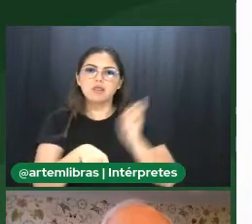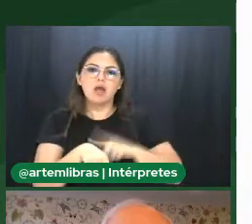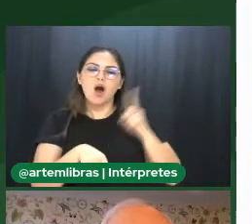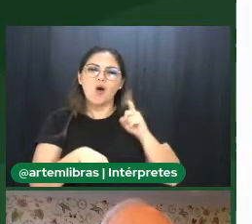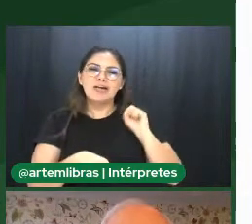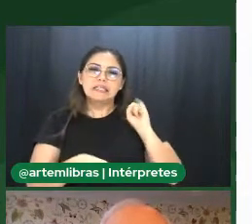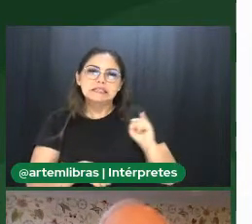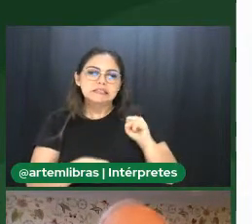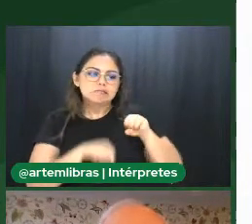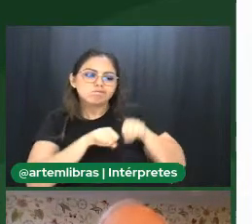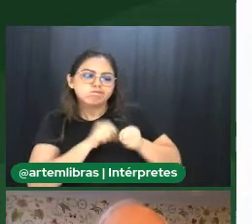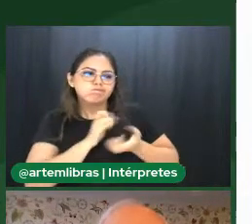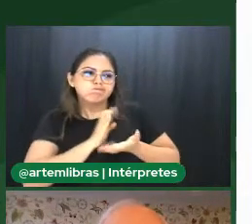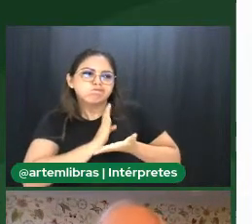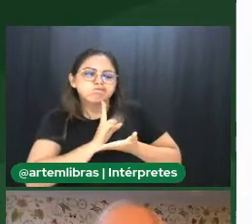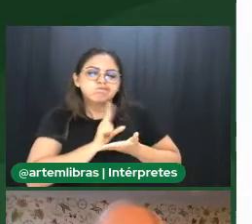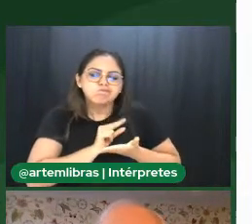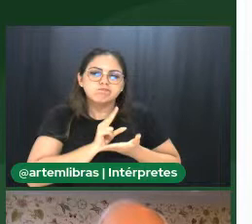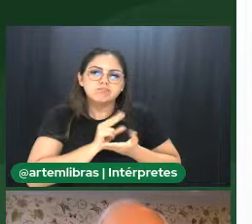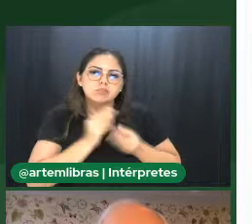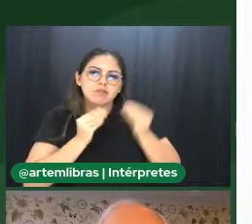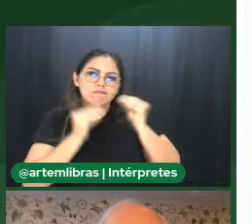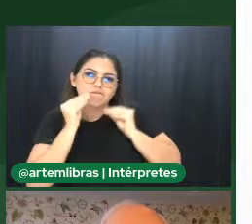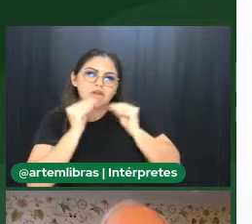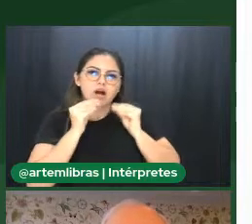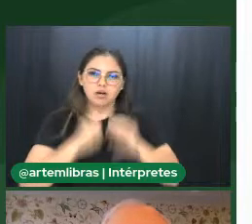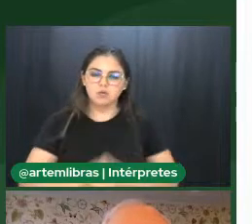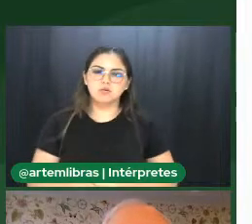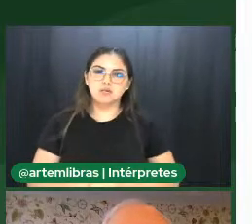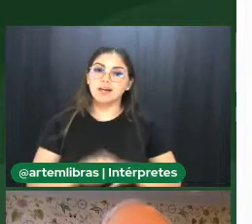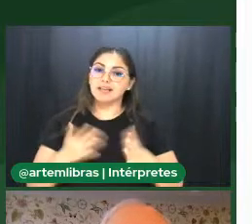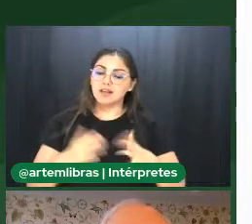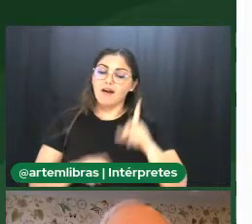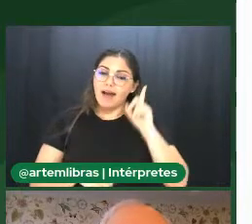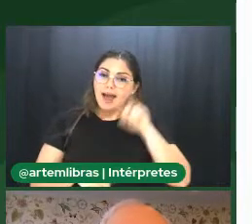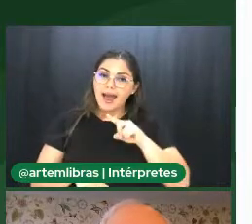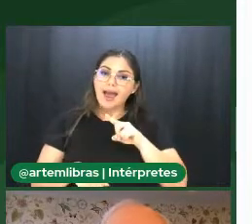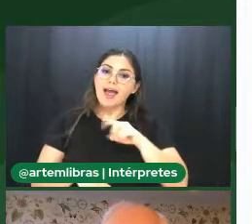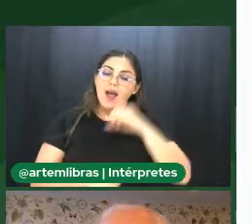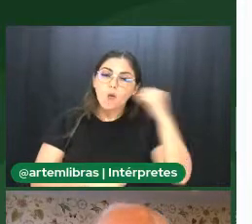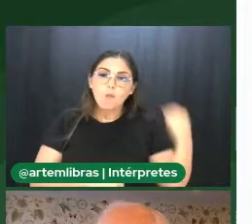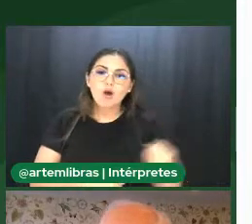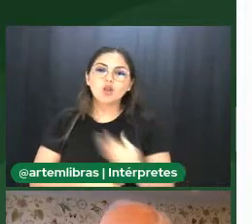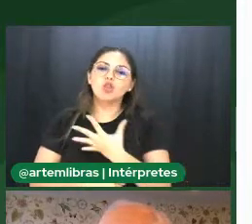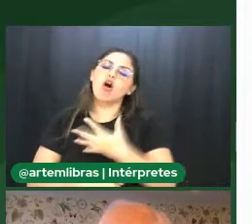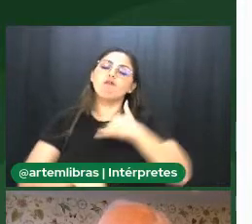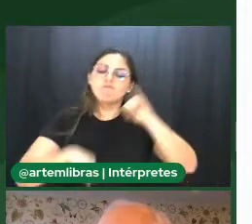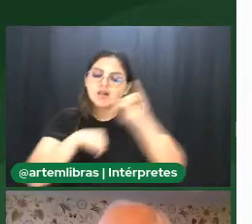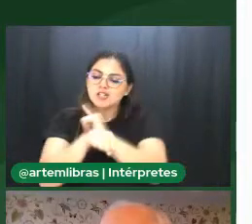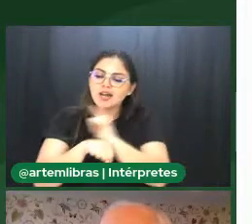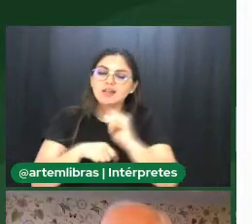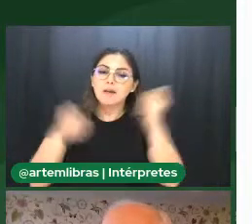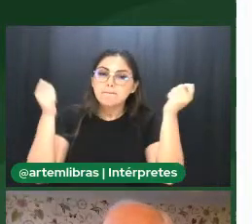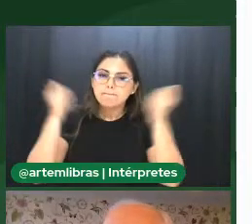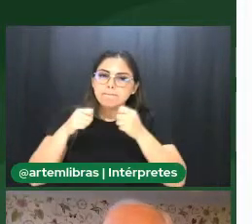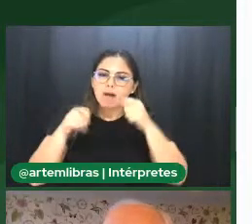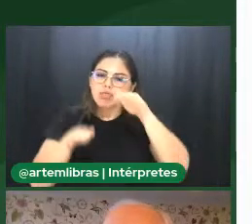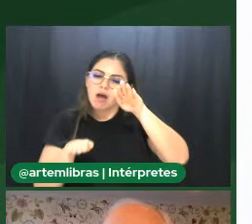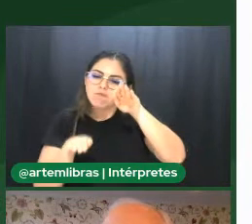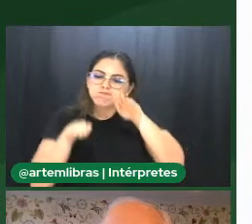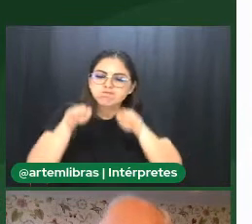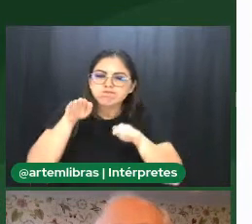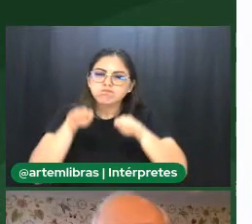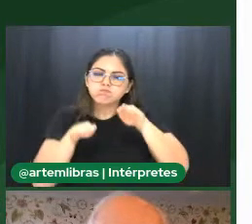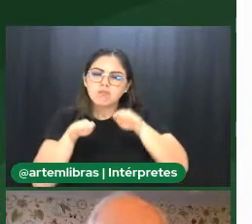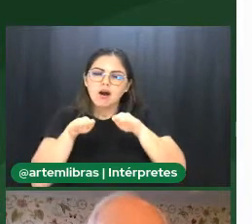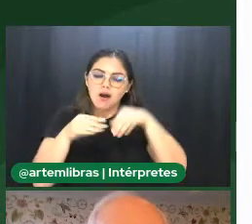new strategy, to shift to a balanced and distributed and shared approach to systems